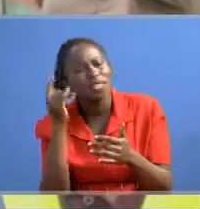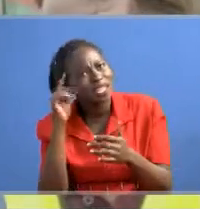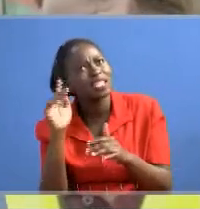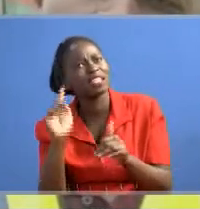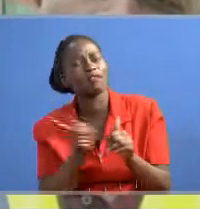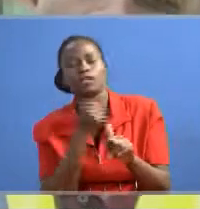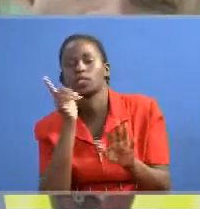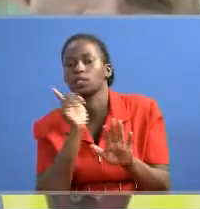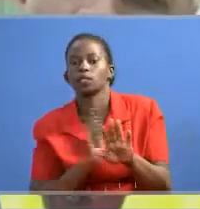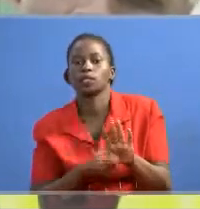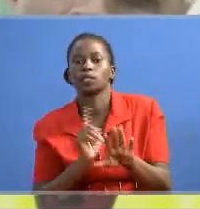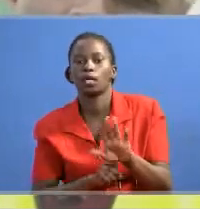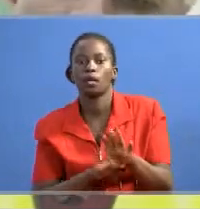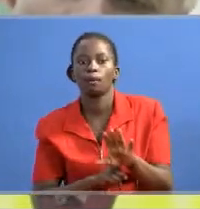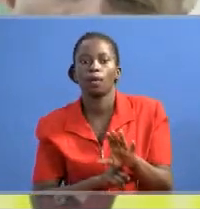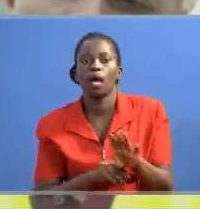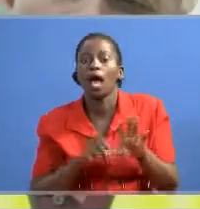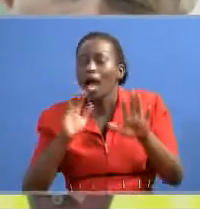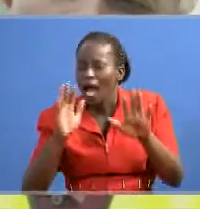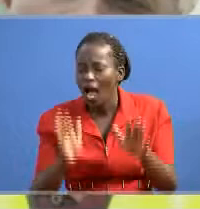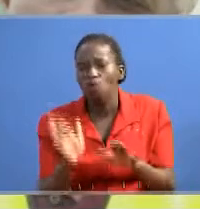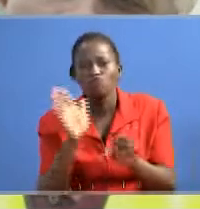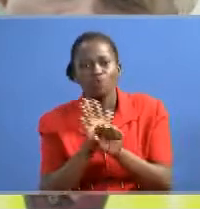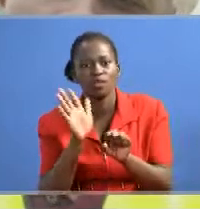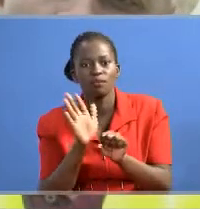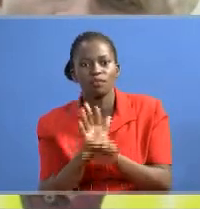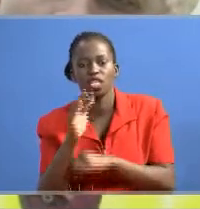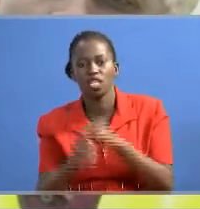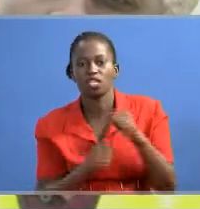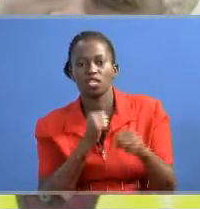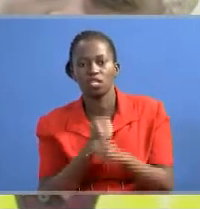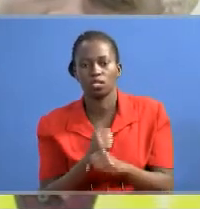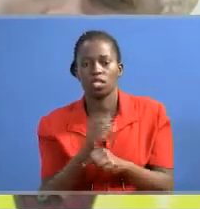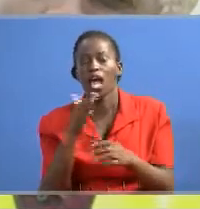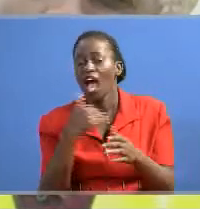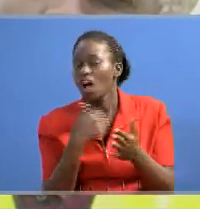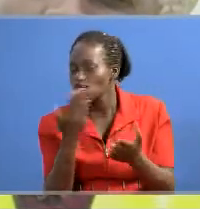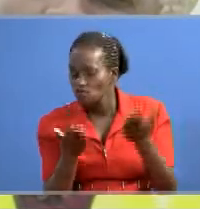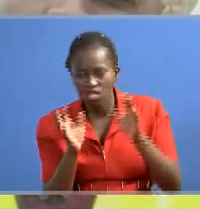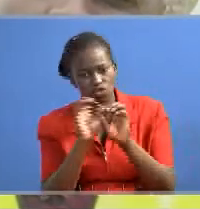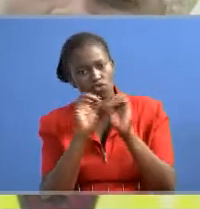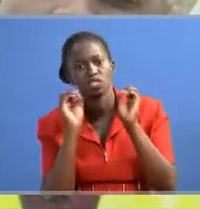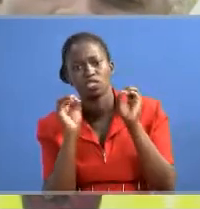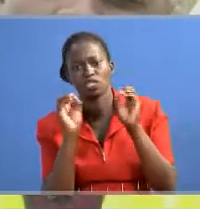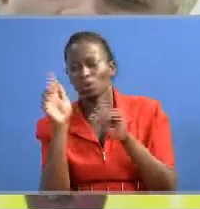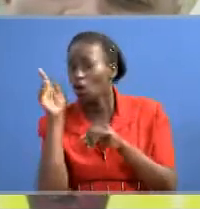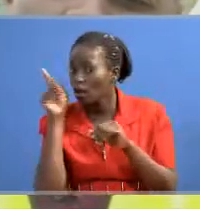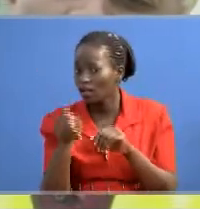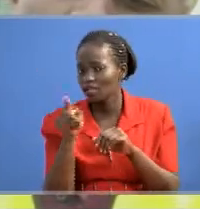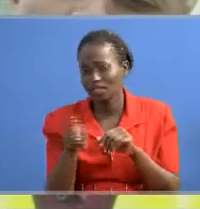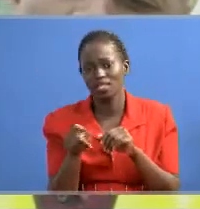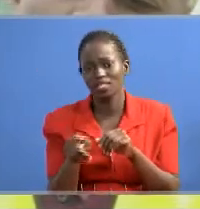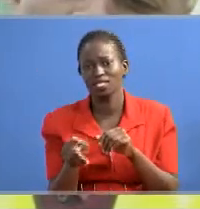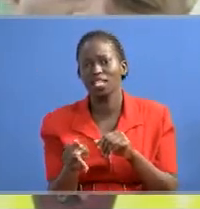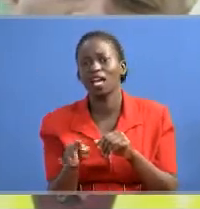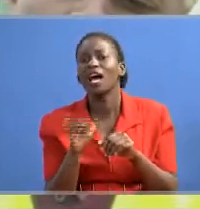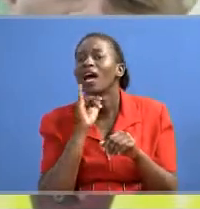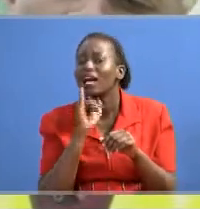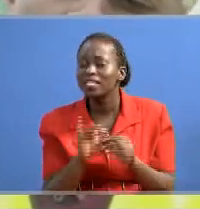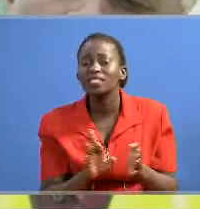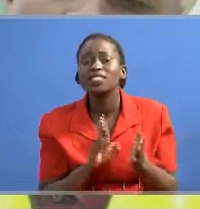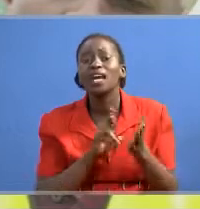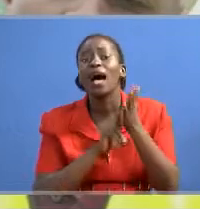time over very many years that there was no rationing. And this greatly is a result